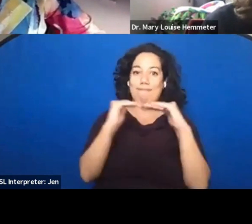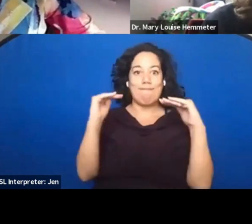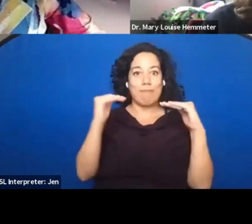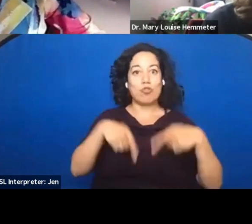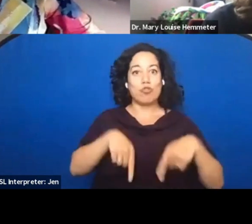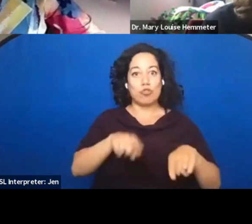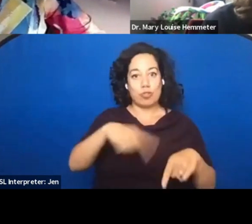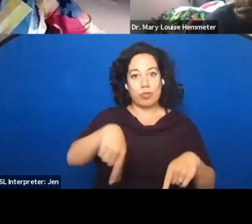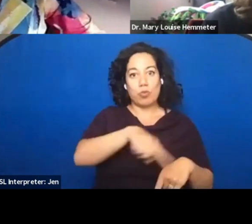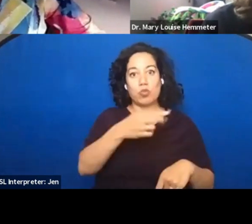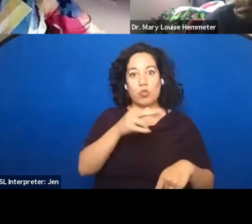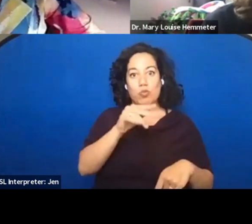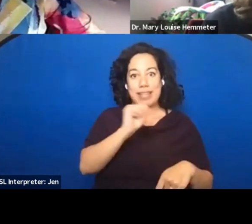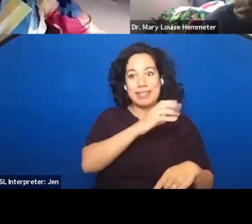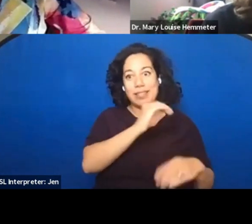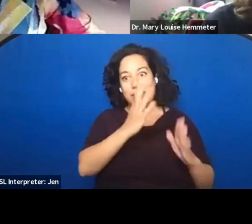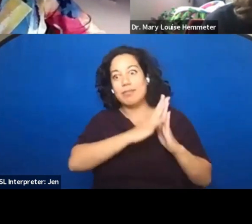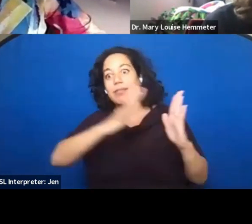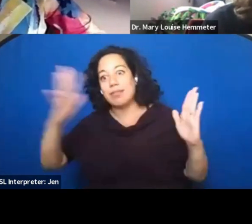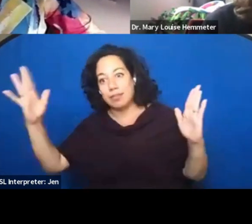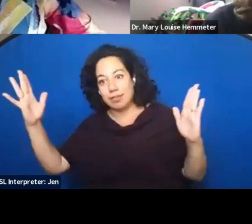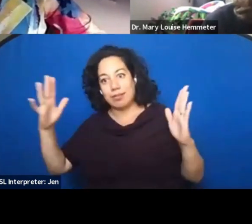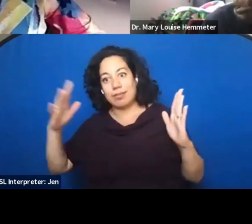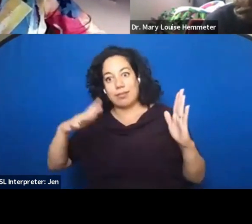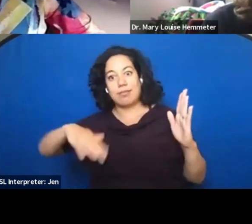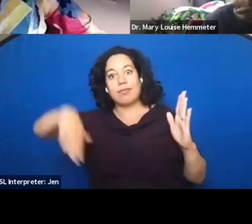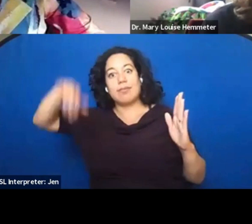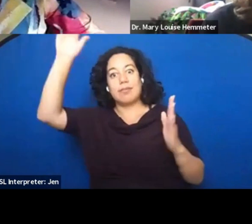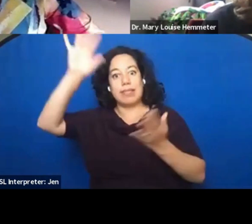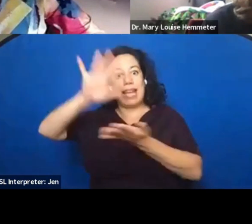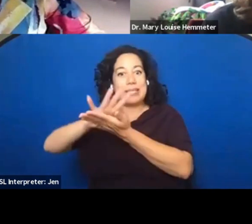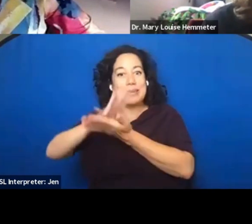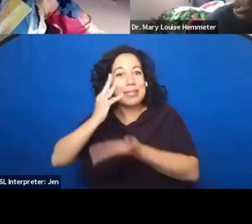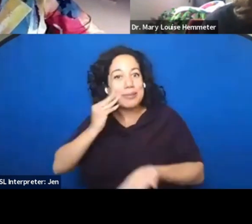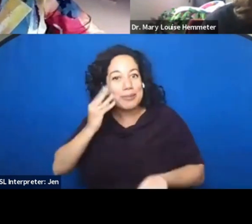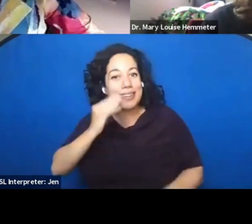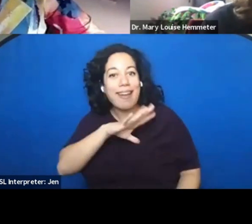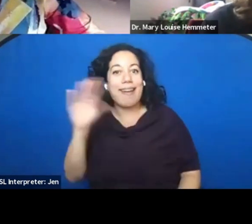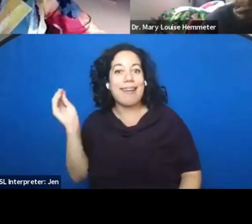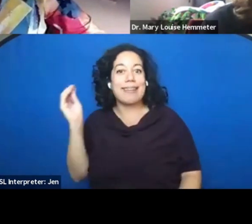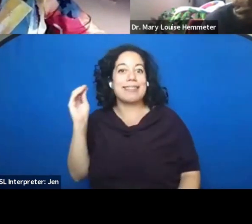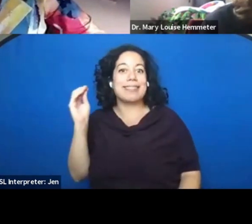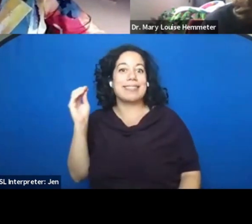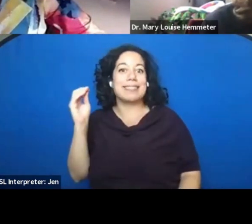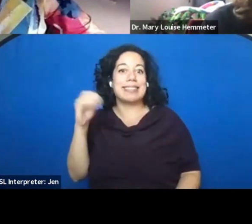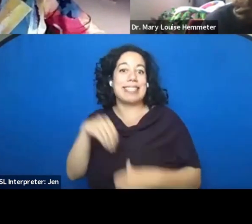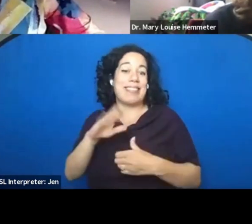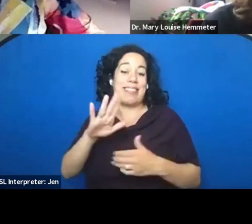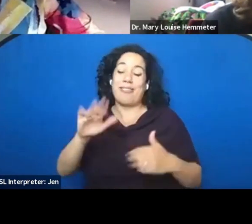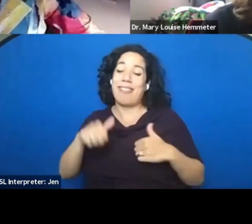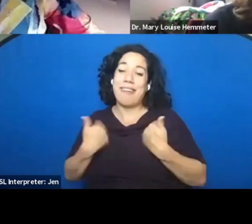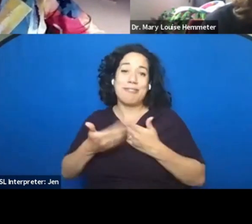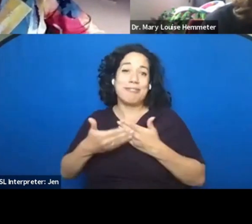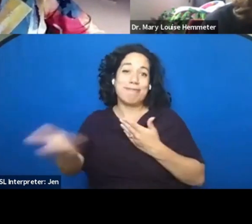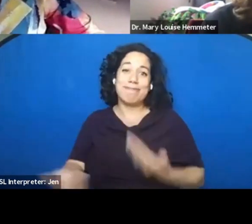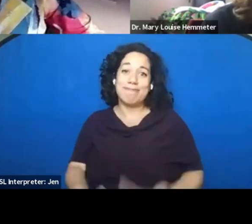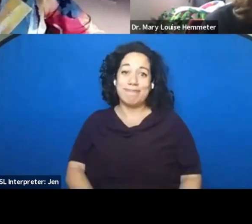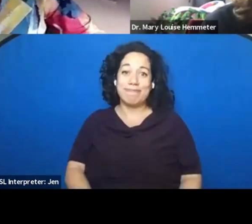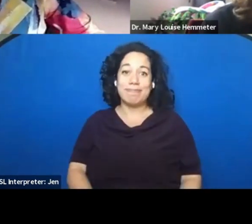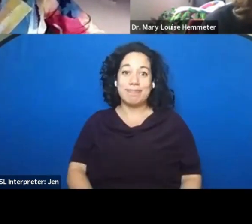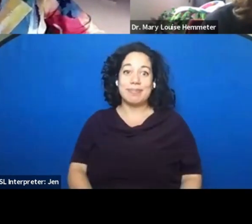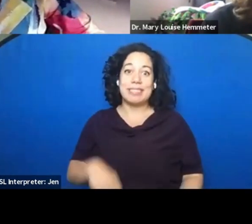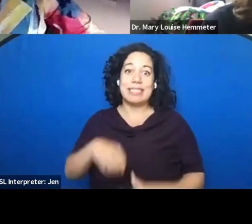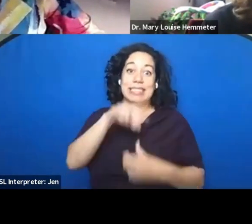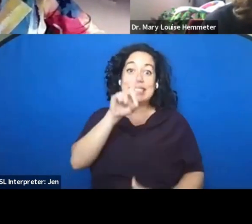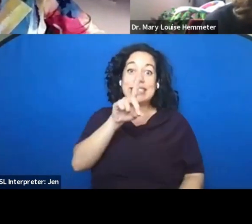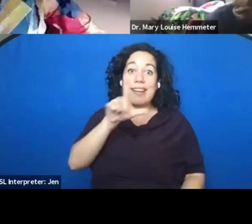those grades, but later on in their academic experience as well as in their lives. In the DLL